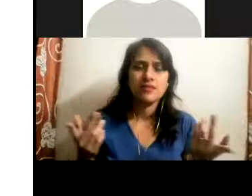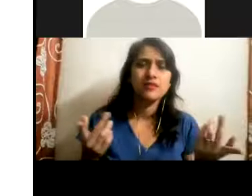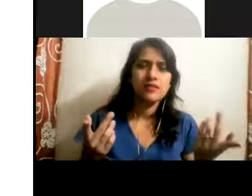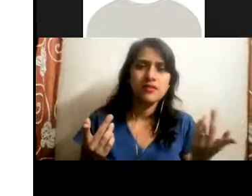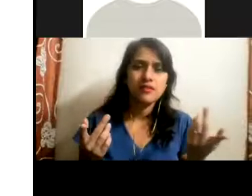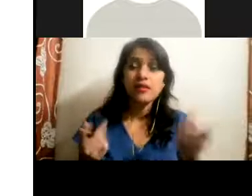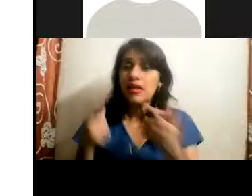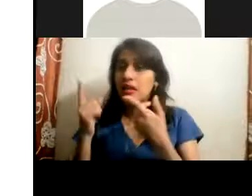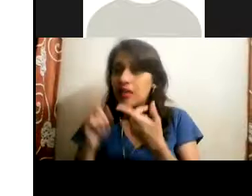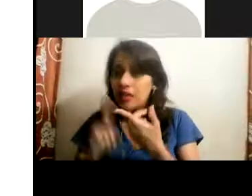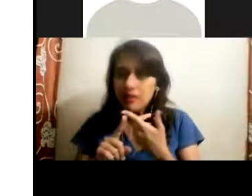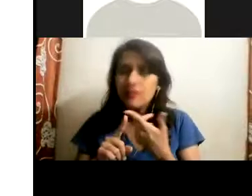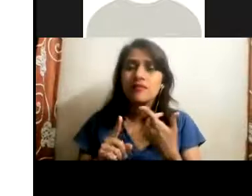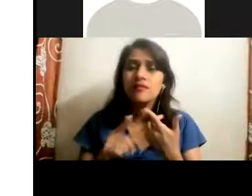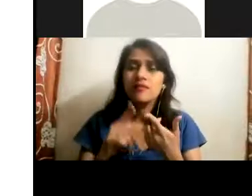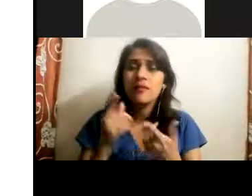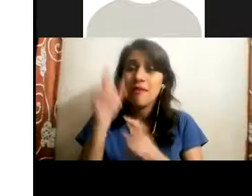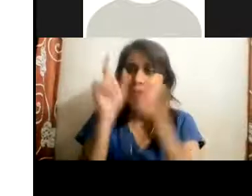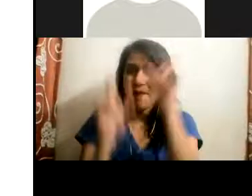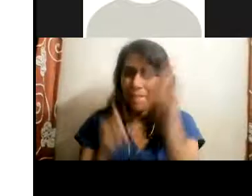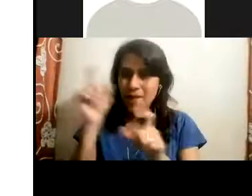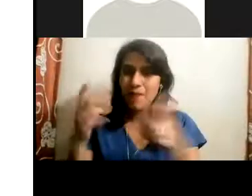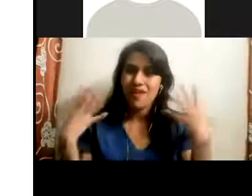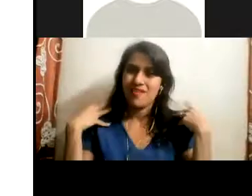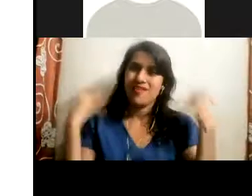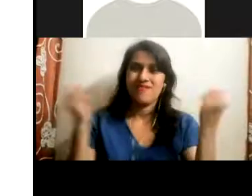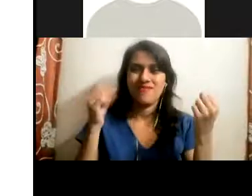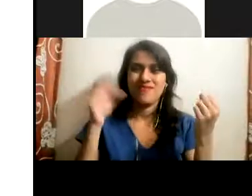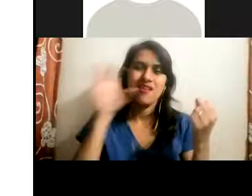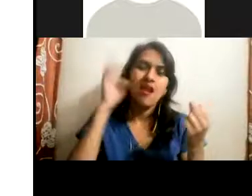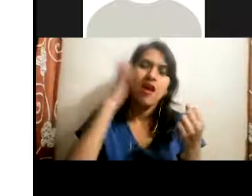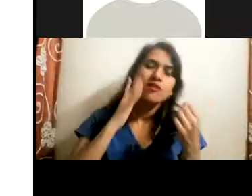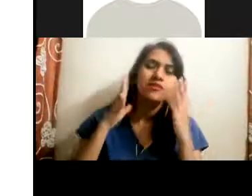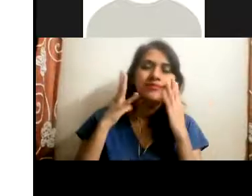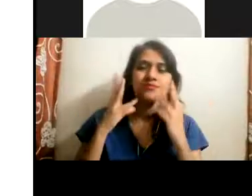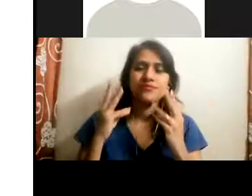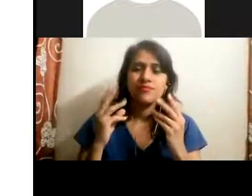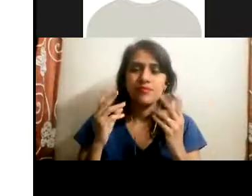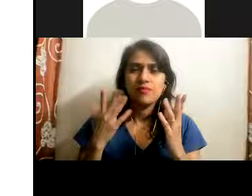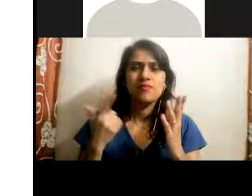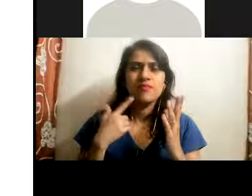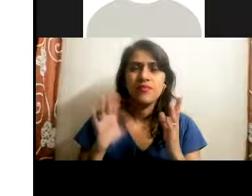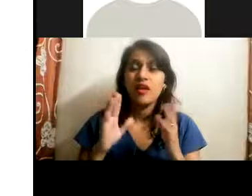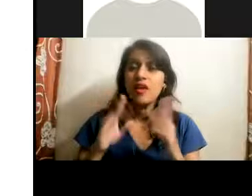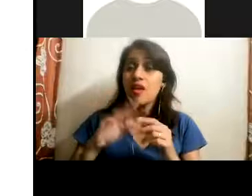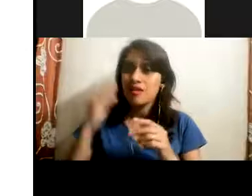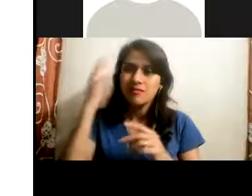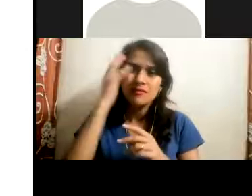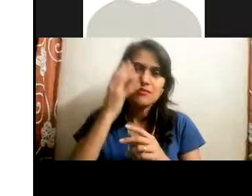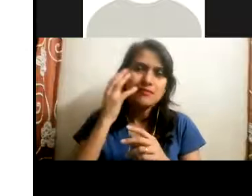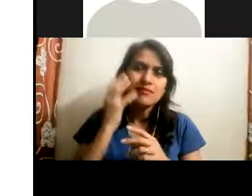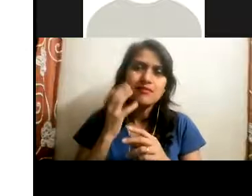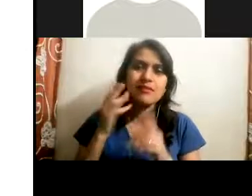an incident and people recover from that, there are a lot of after effects which affects your body,